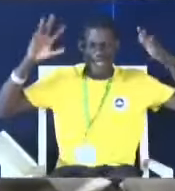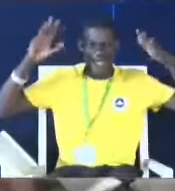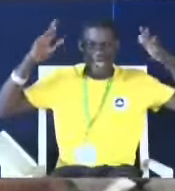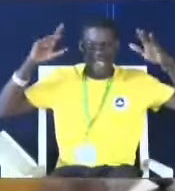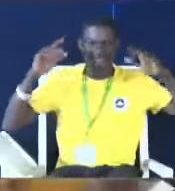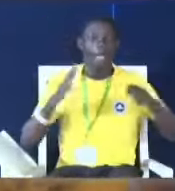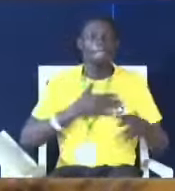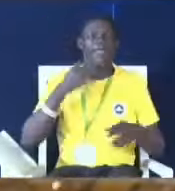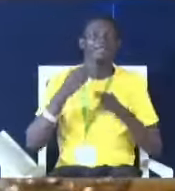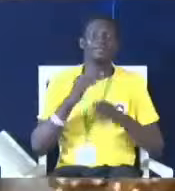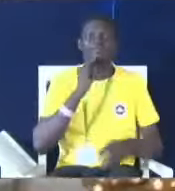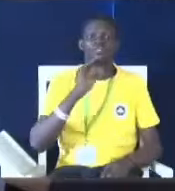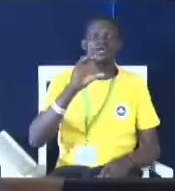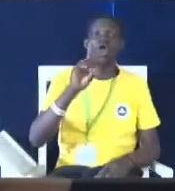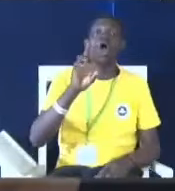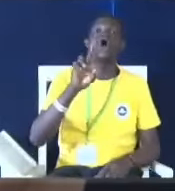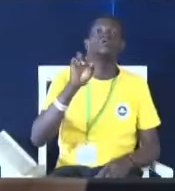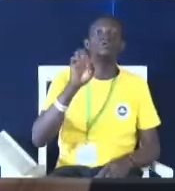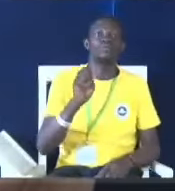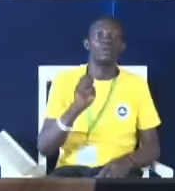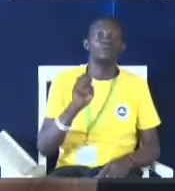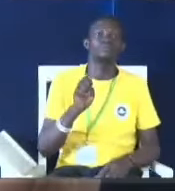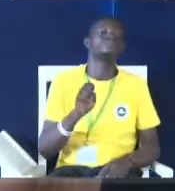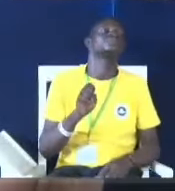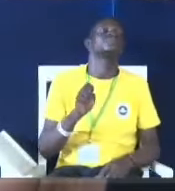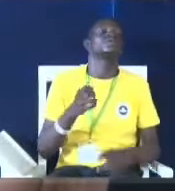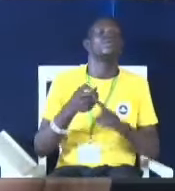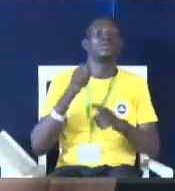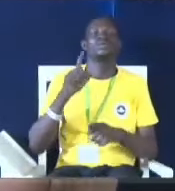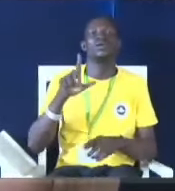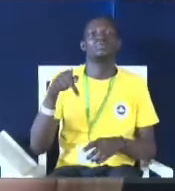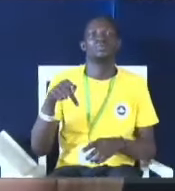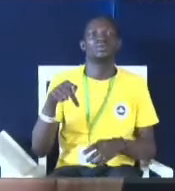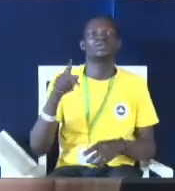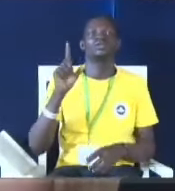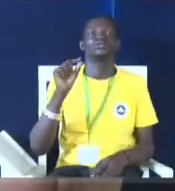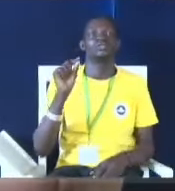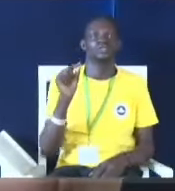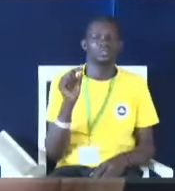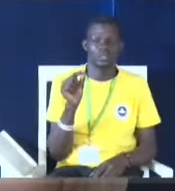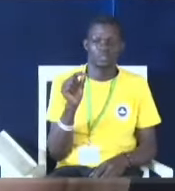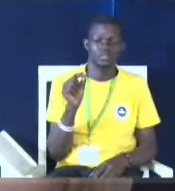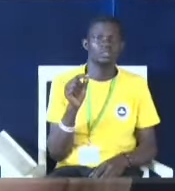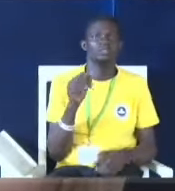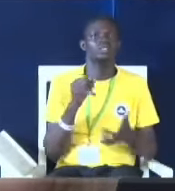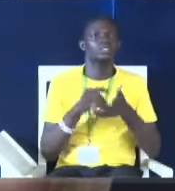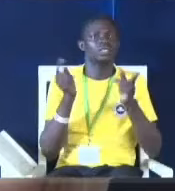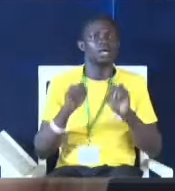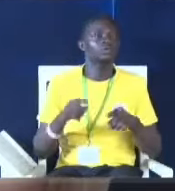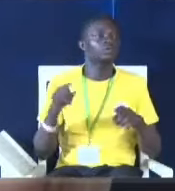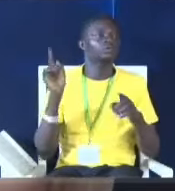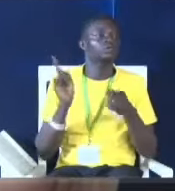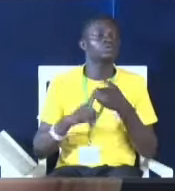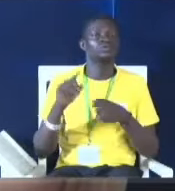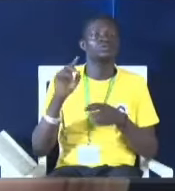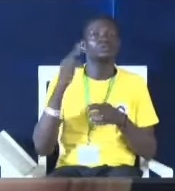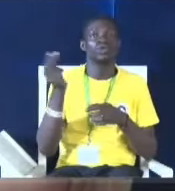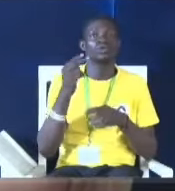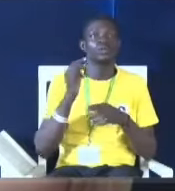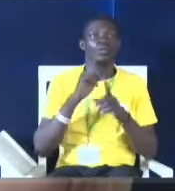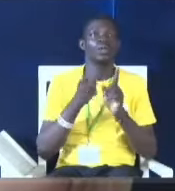My name is Dupe Akinsonya from Lagos Province 20. It happened on Thursday while I was going